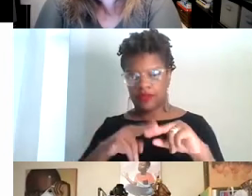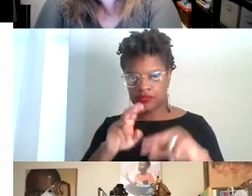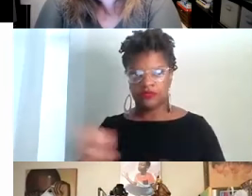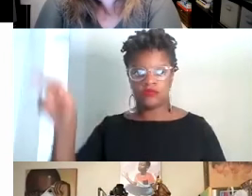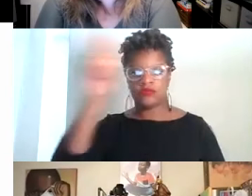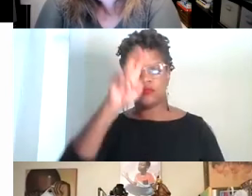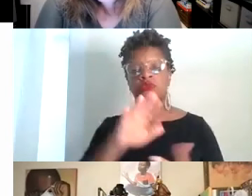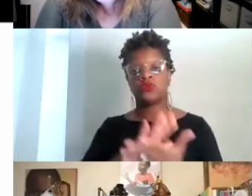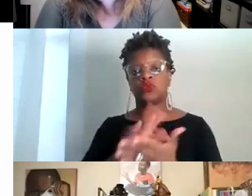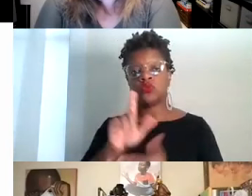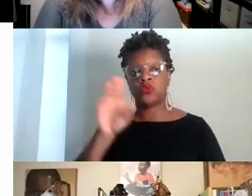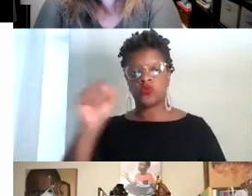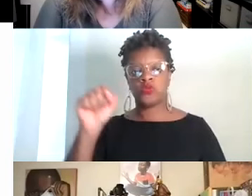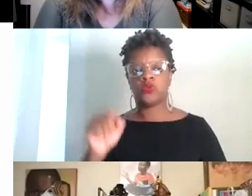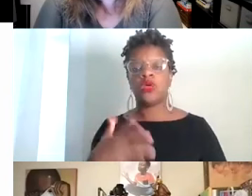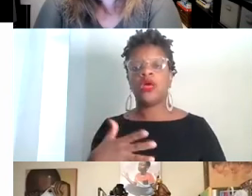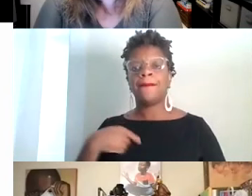clubs, experiential learning,